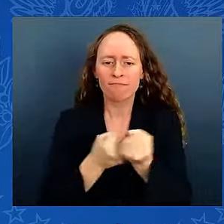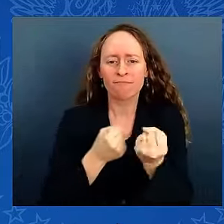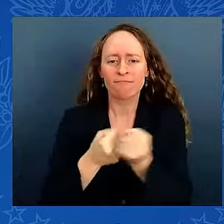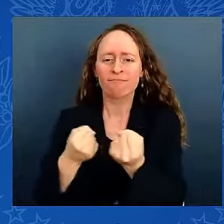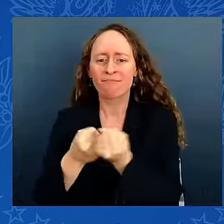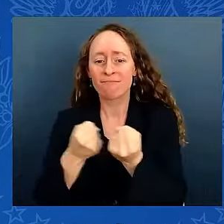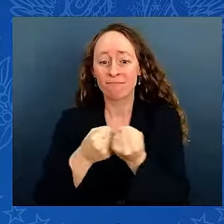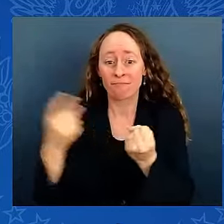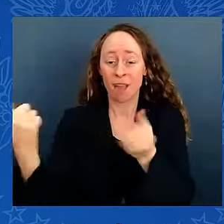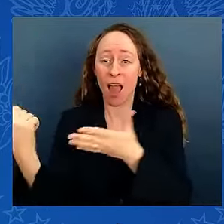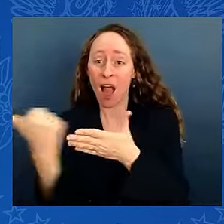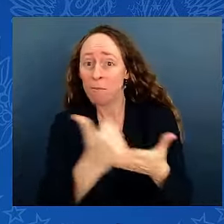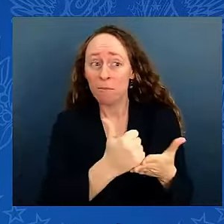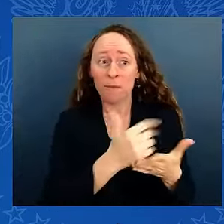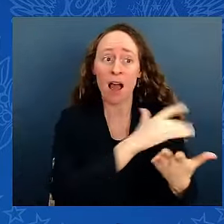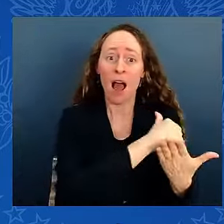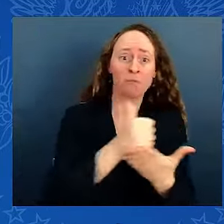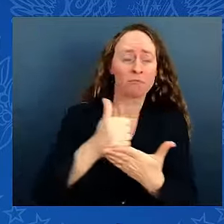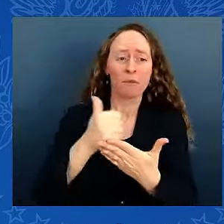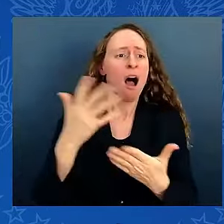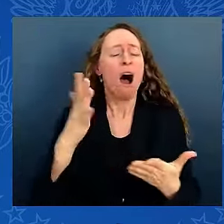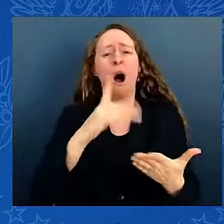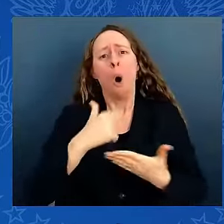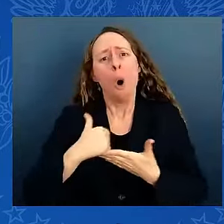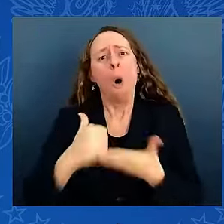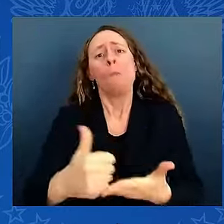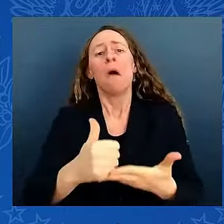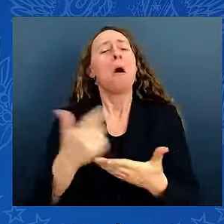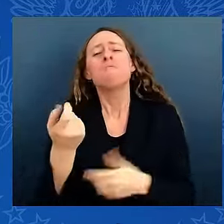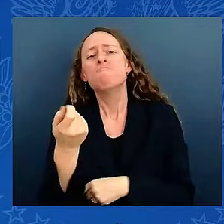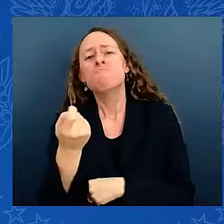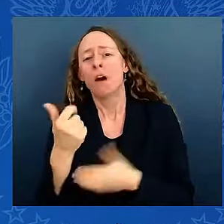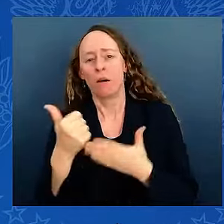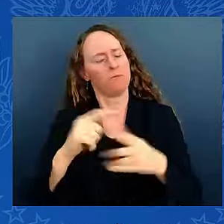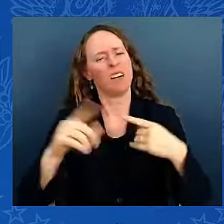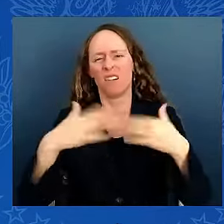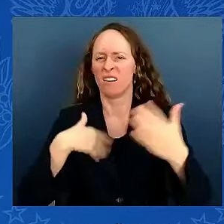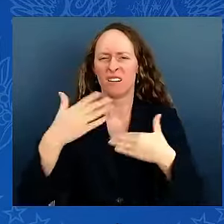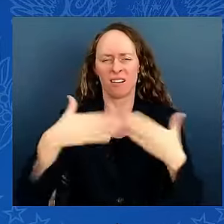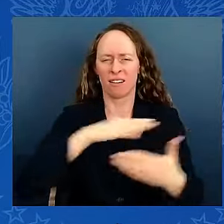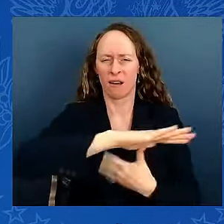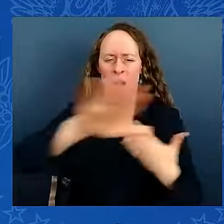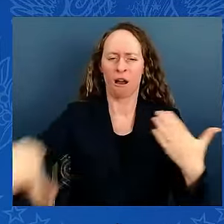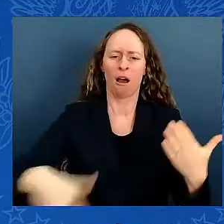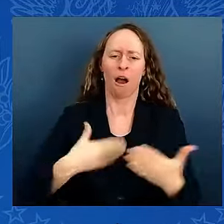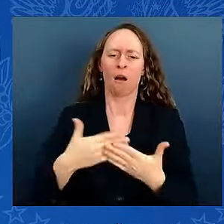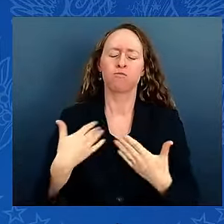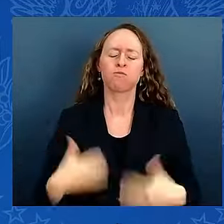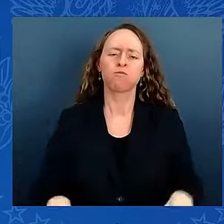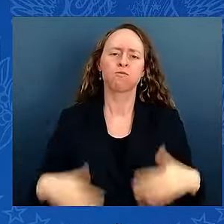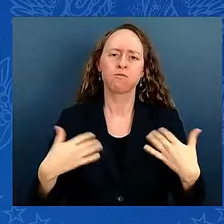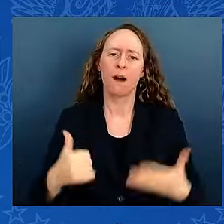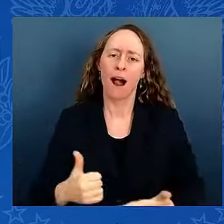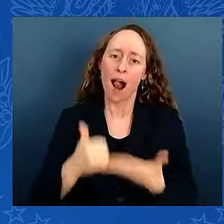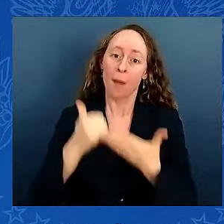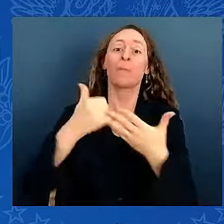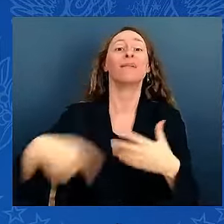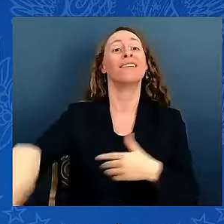kindness, which have helped support them and help them to achieve their dream of making Team USA.